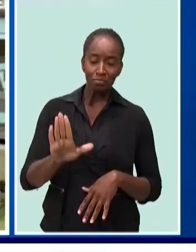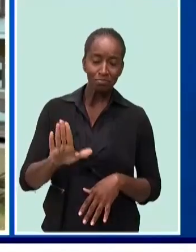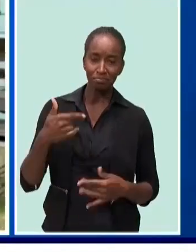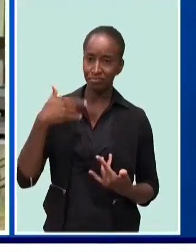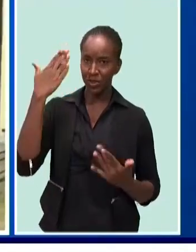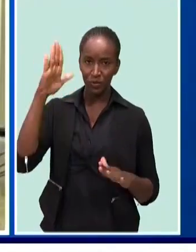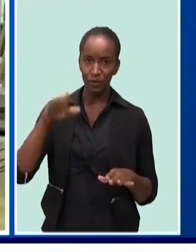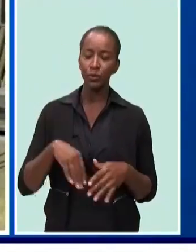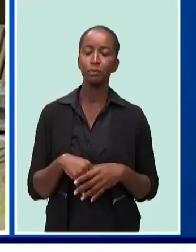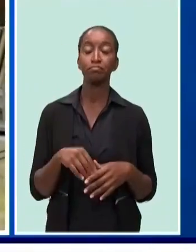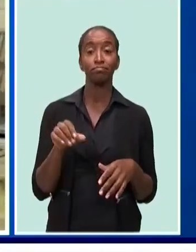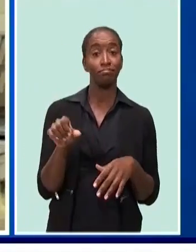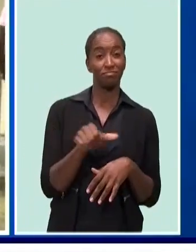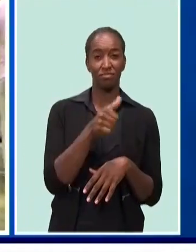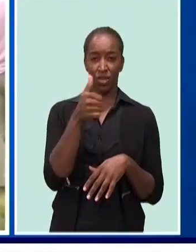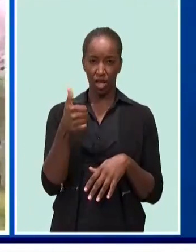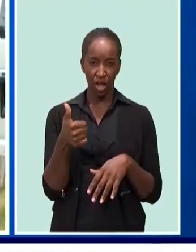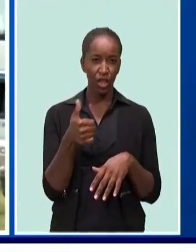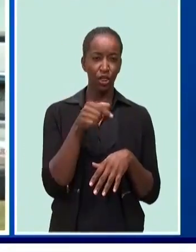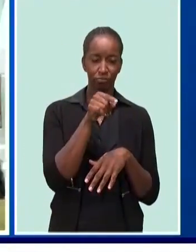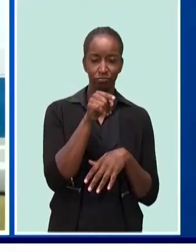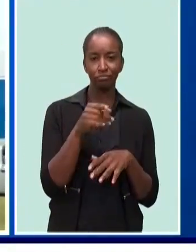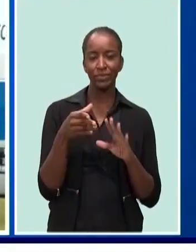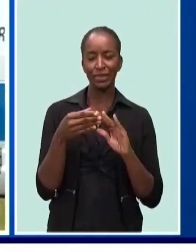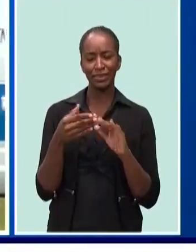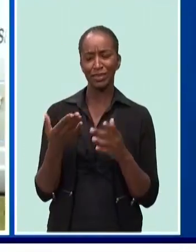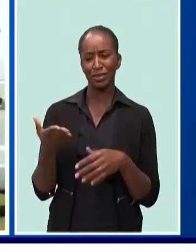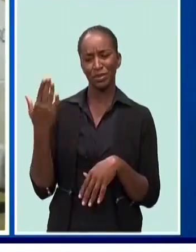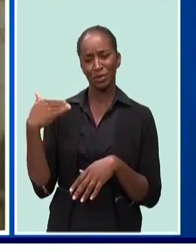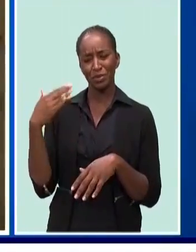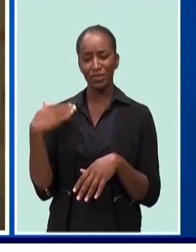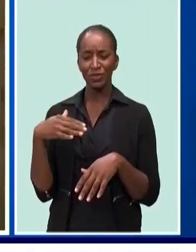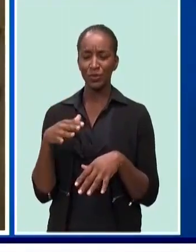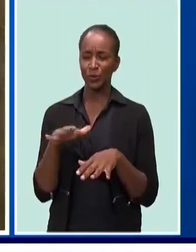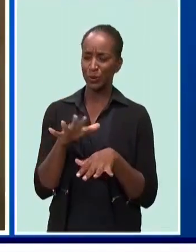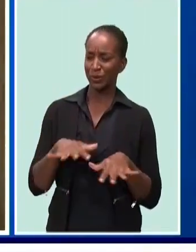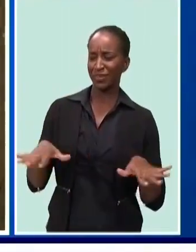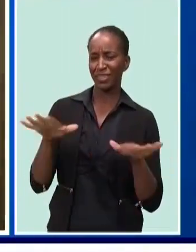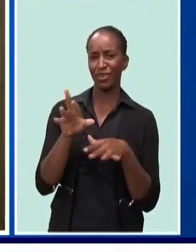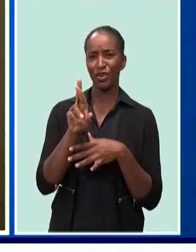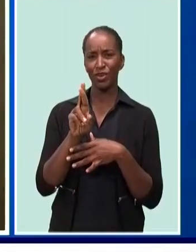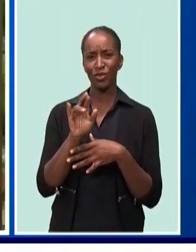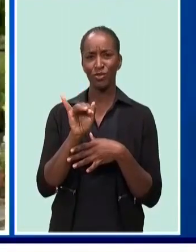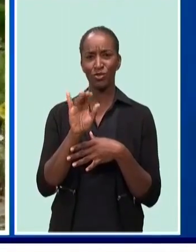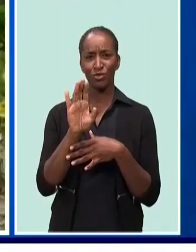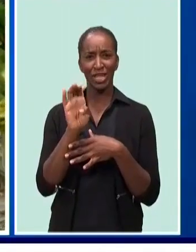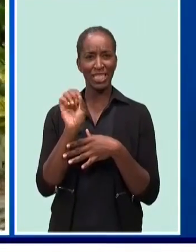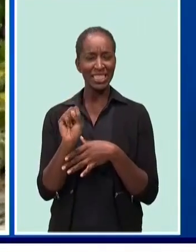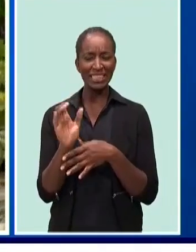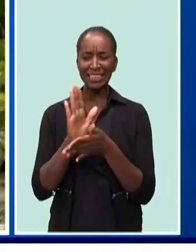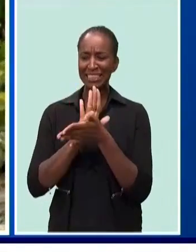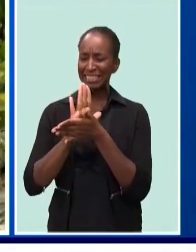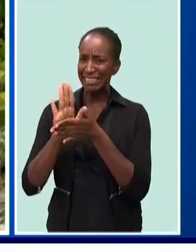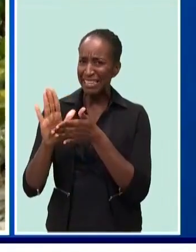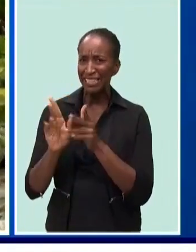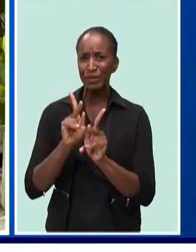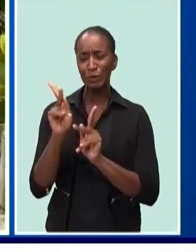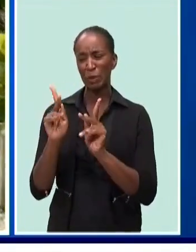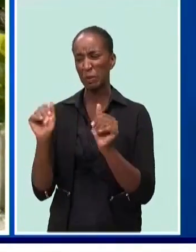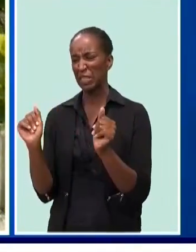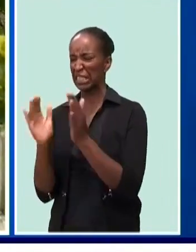was a very nice place. Royce's was quiet and nice, no quarreling, nothing at all. People